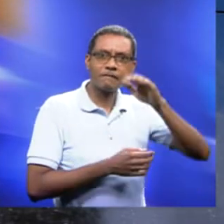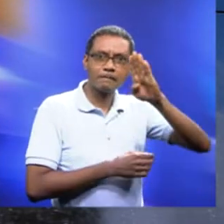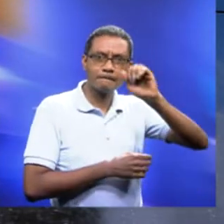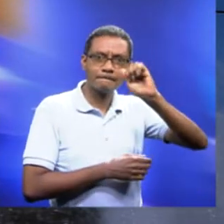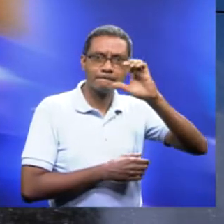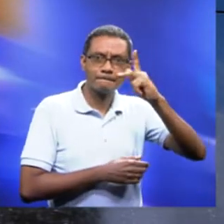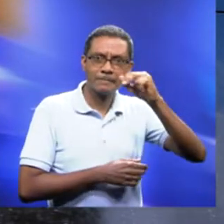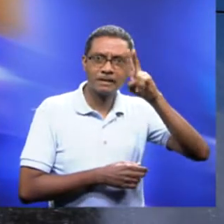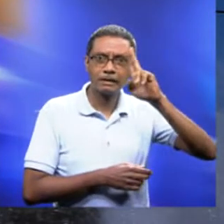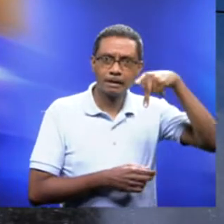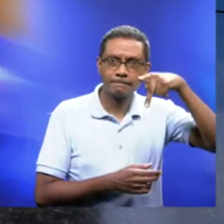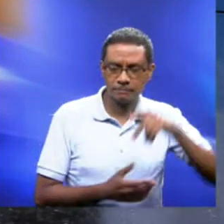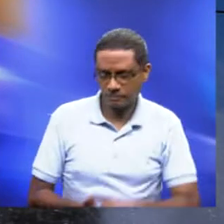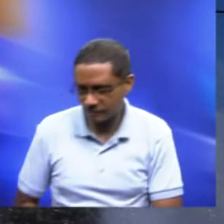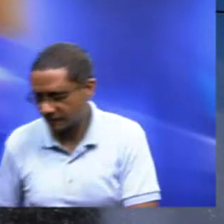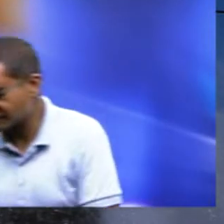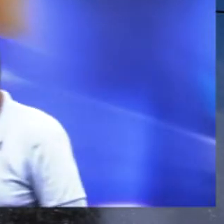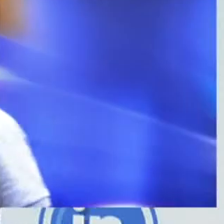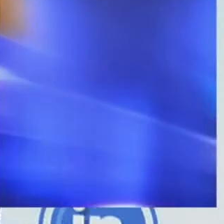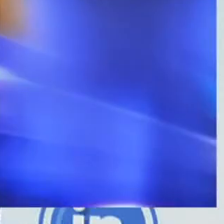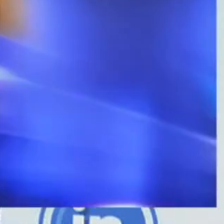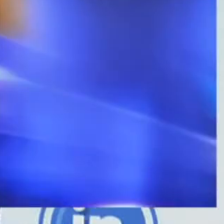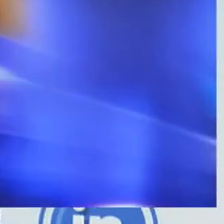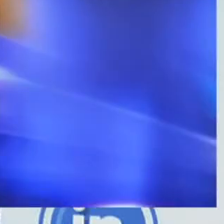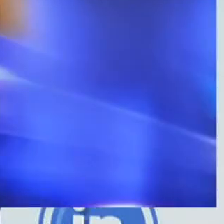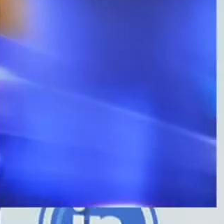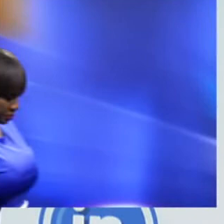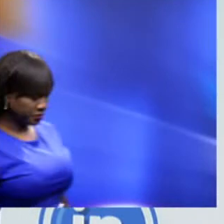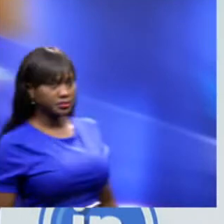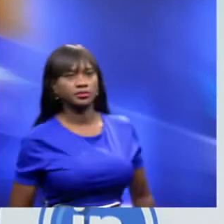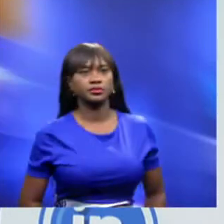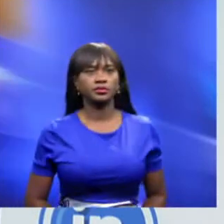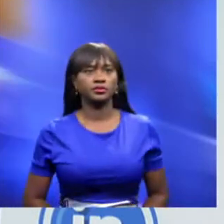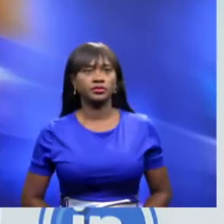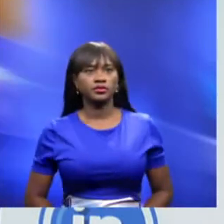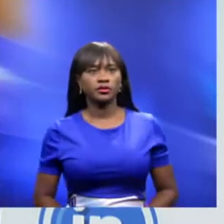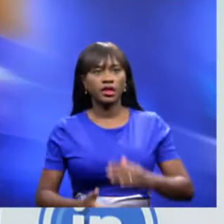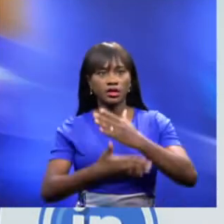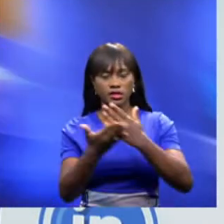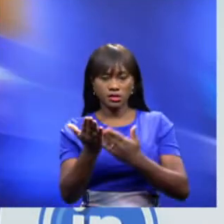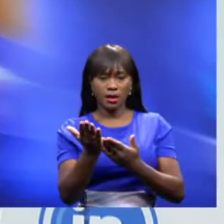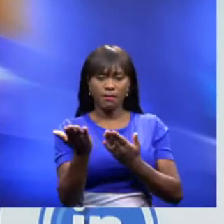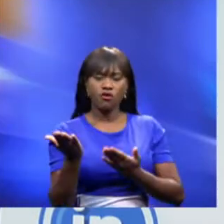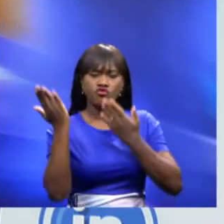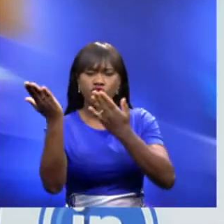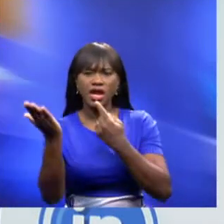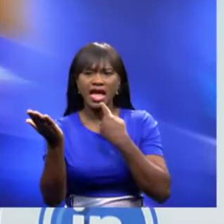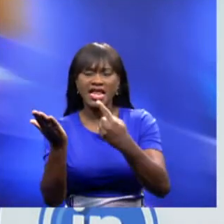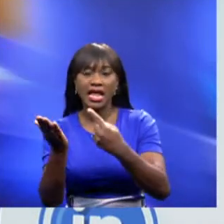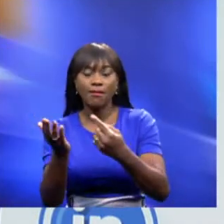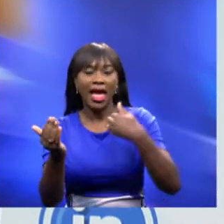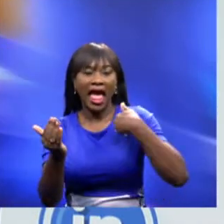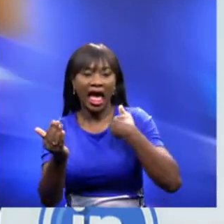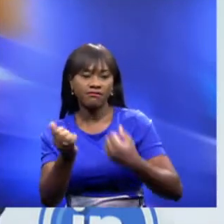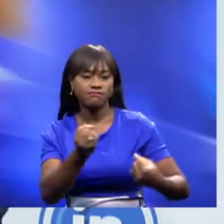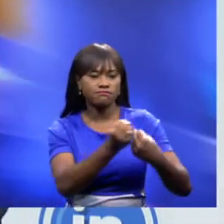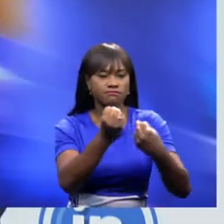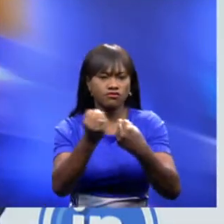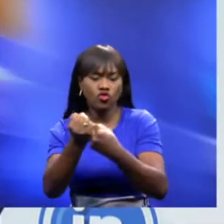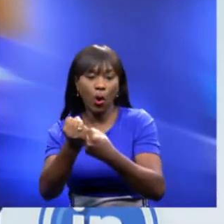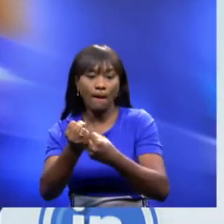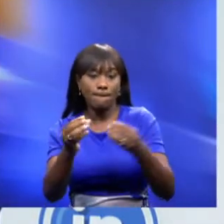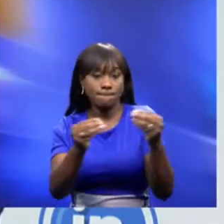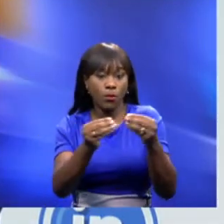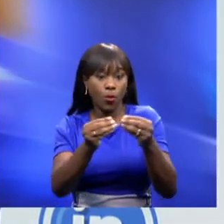a backup as it relates to your information. And in some of my recommendations, I talk about multiple backups. So you have your